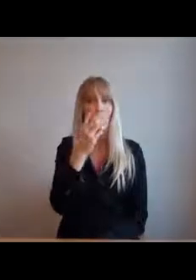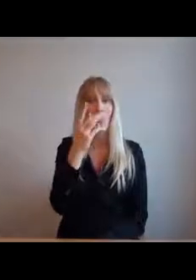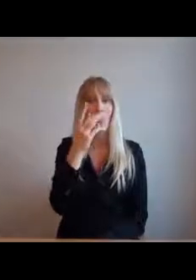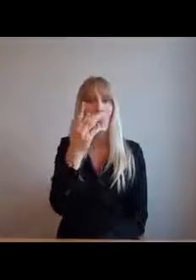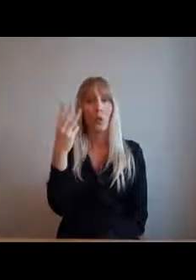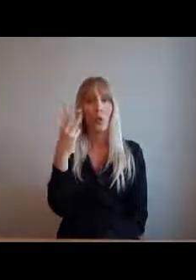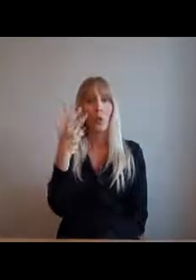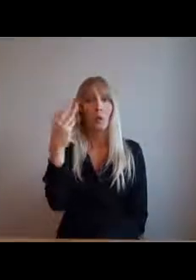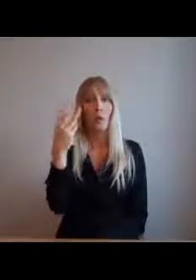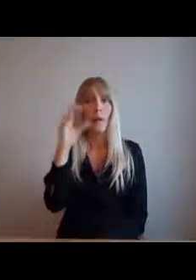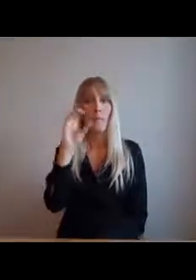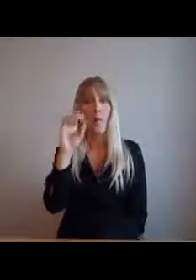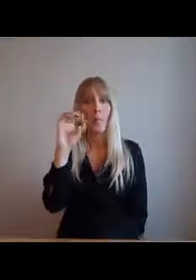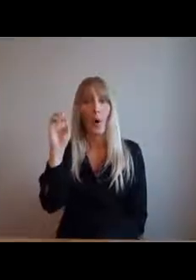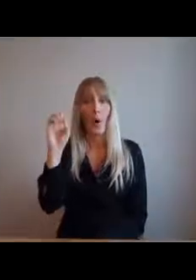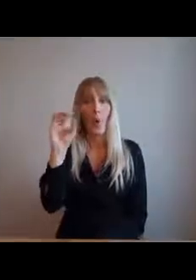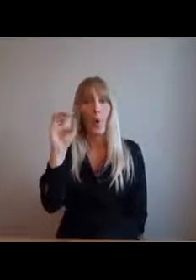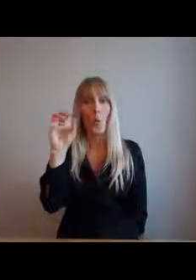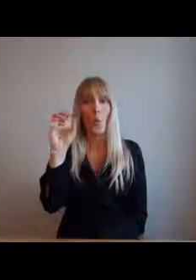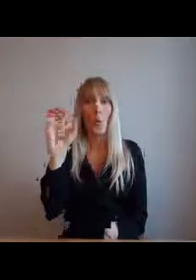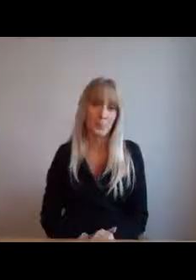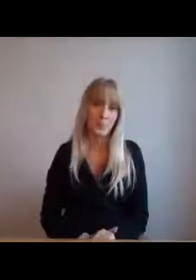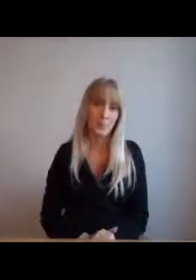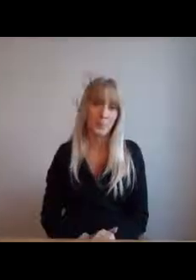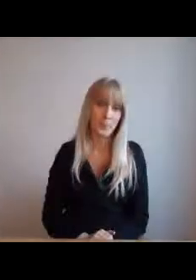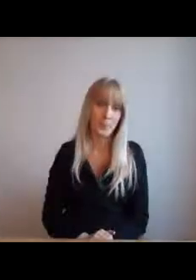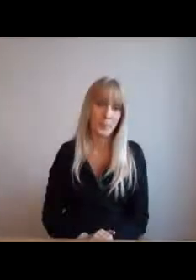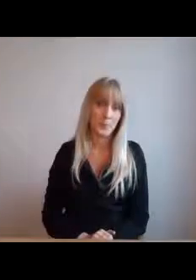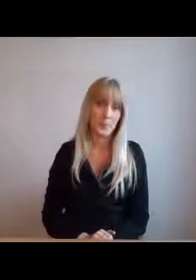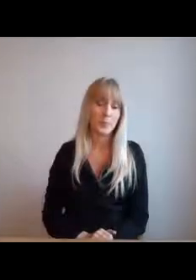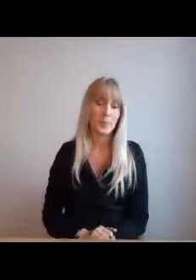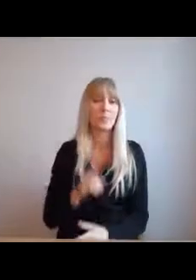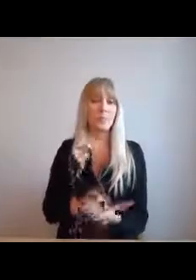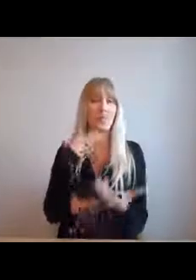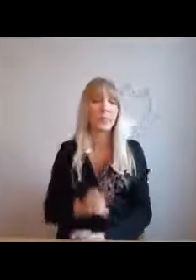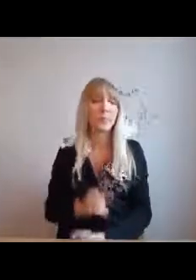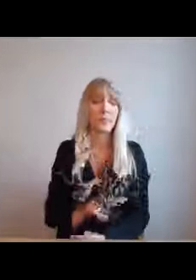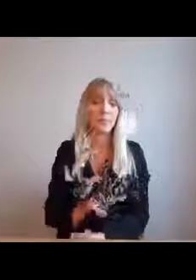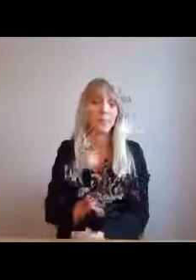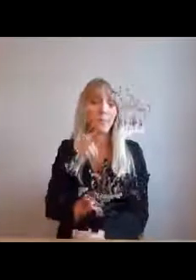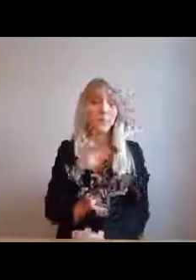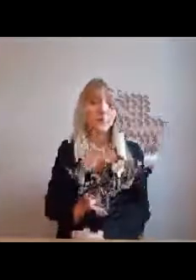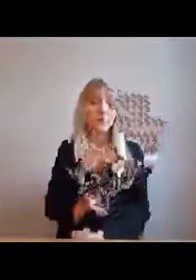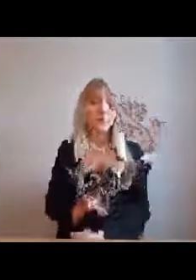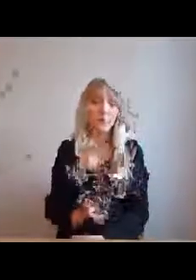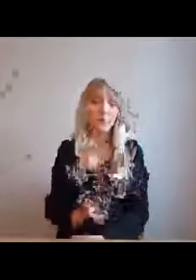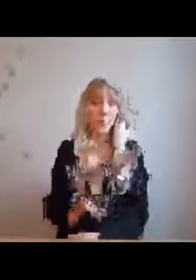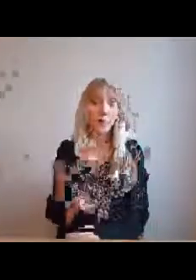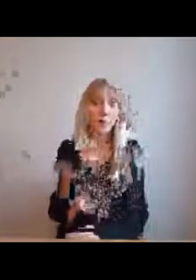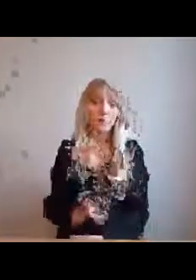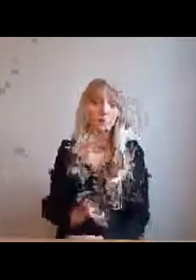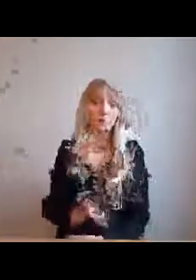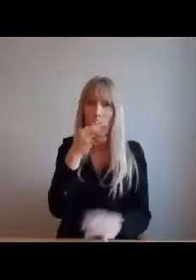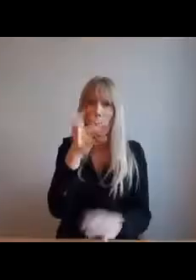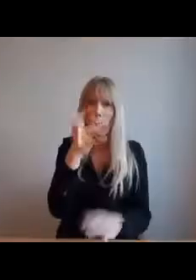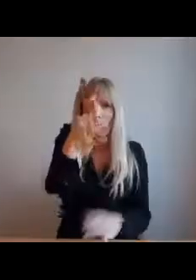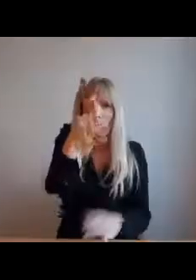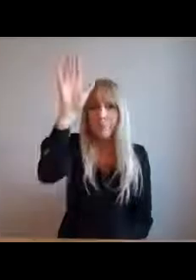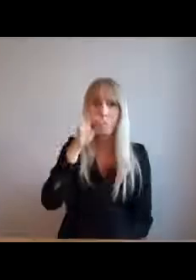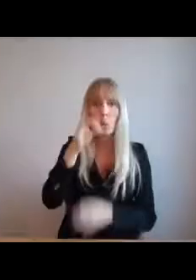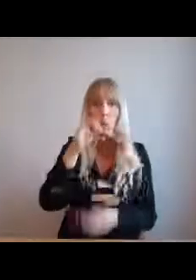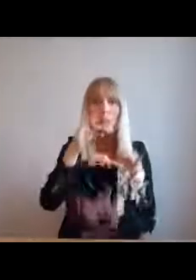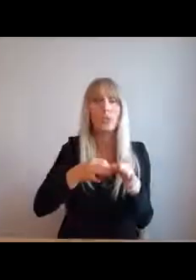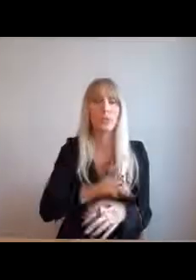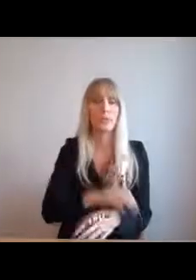123 5000. So we're going to take a moment now to let you know how you can submit a question